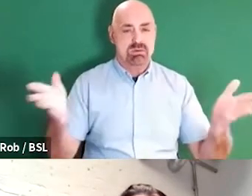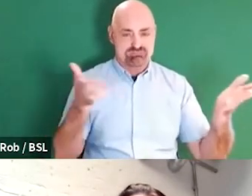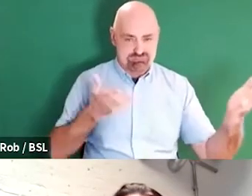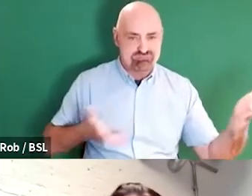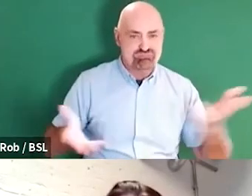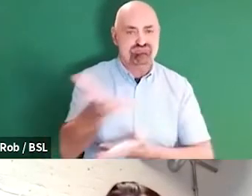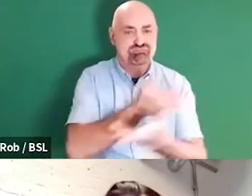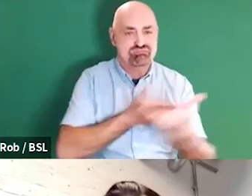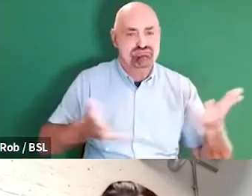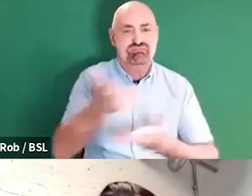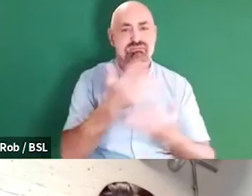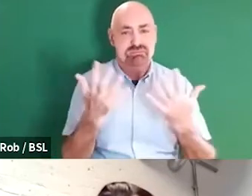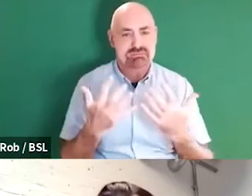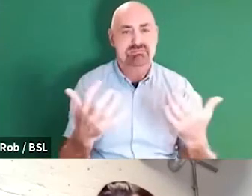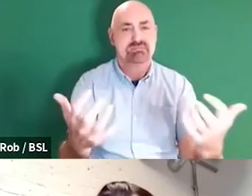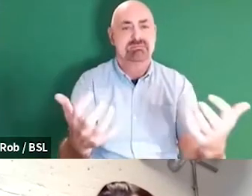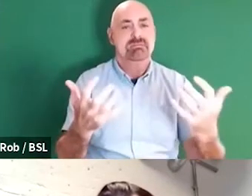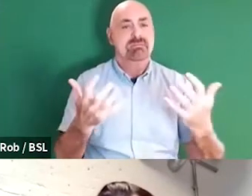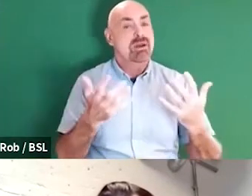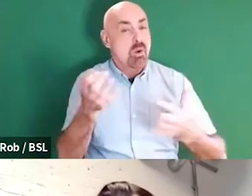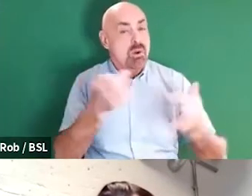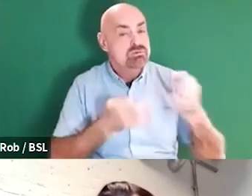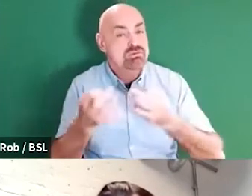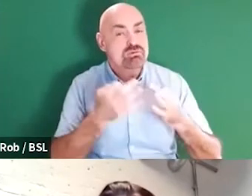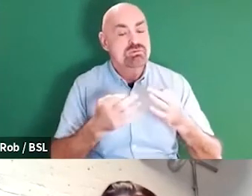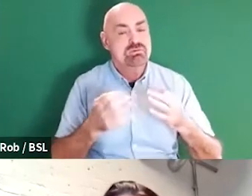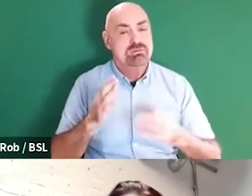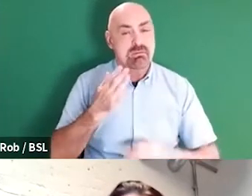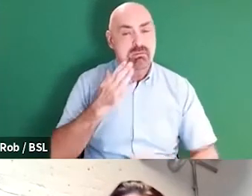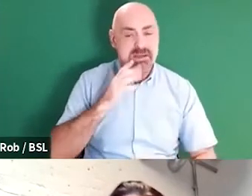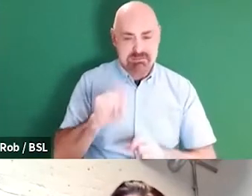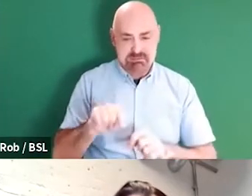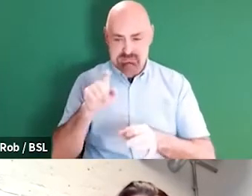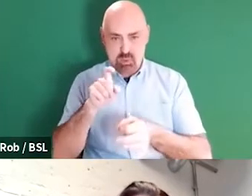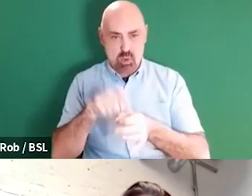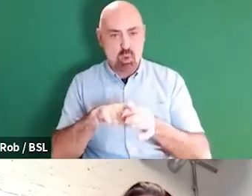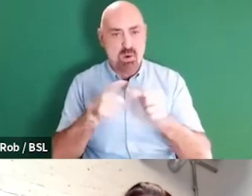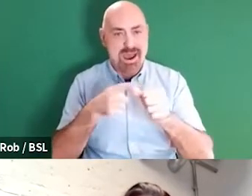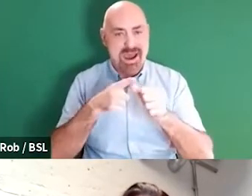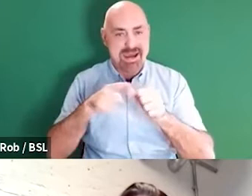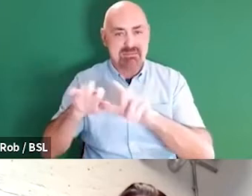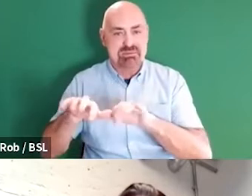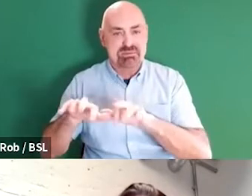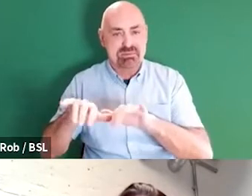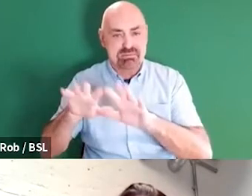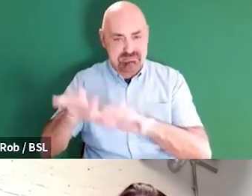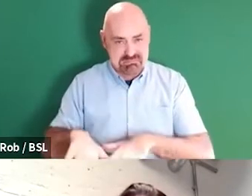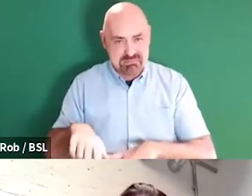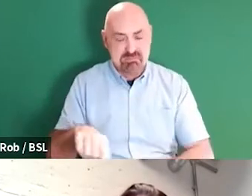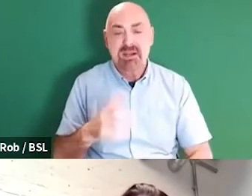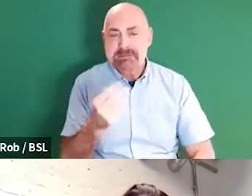the audience now. If you have any questions, please pop them in the Q&A. Some questions